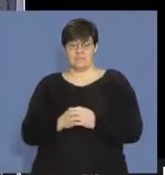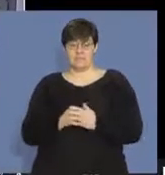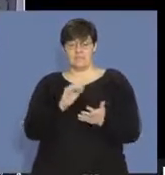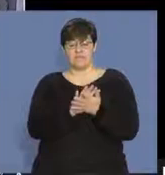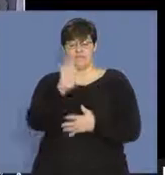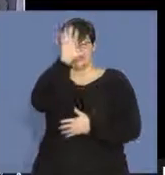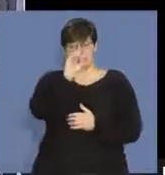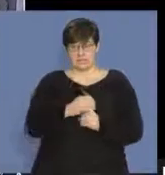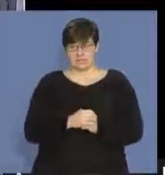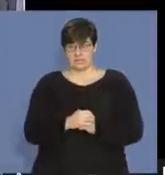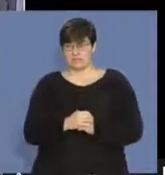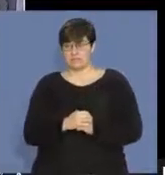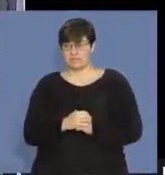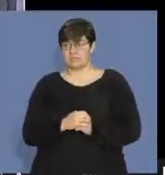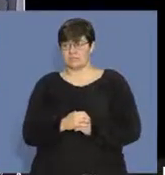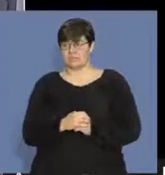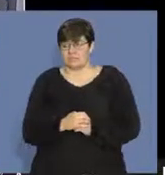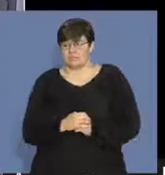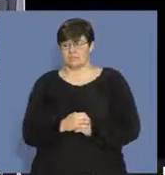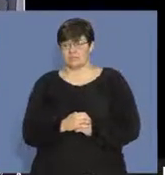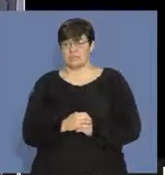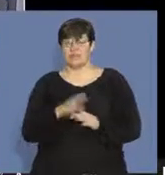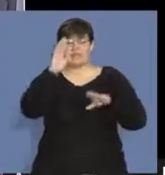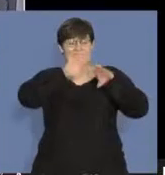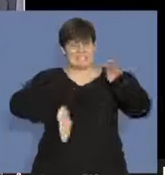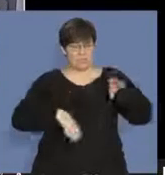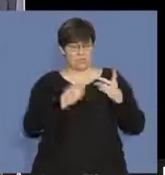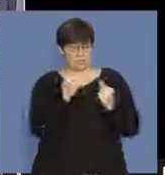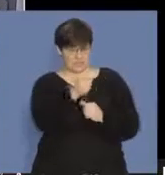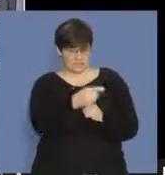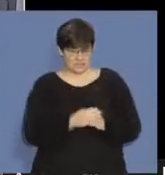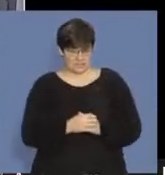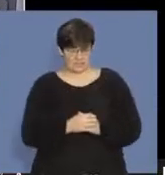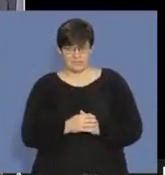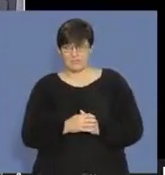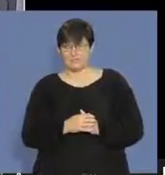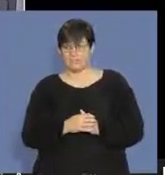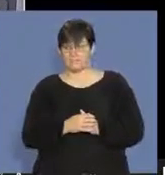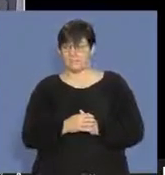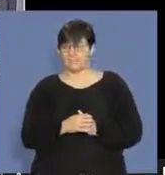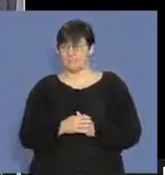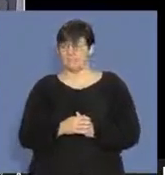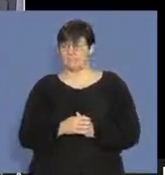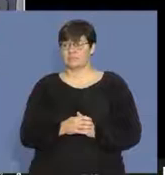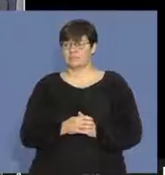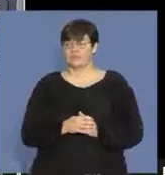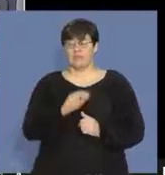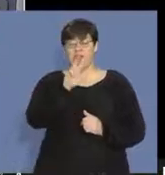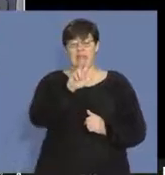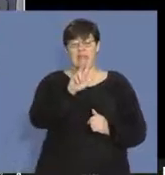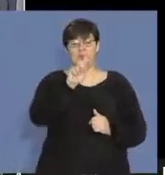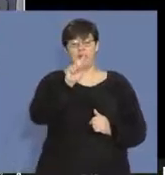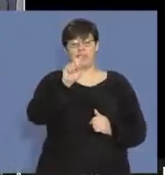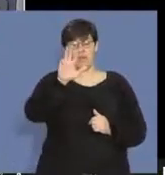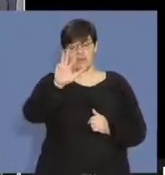Times the 15%, which was the VAT amount. Not the VAT amount, sorry, the discounted price, the trade discount. Okay?